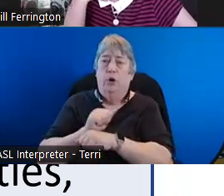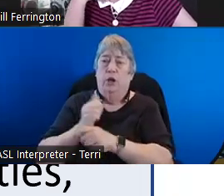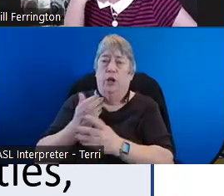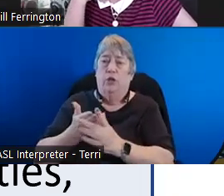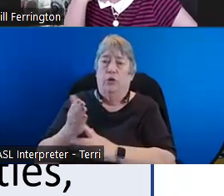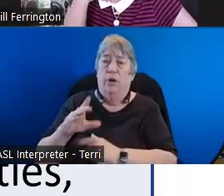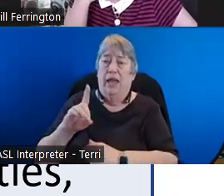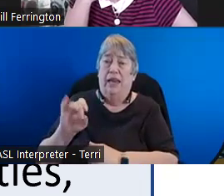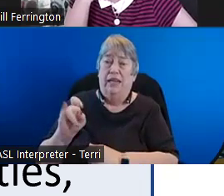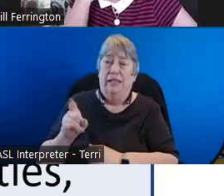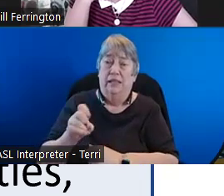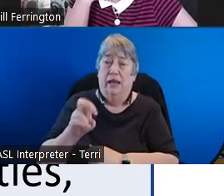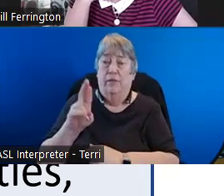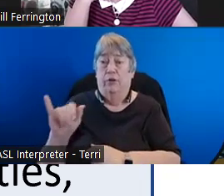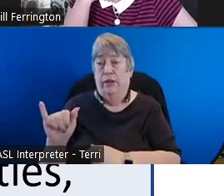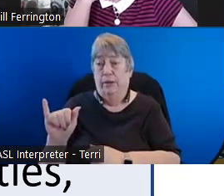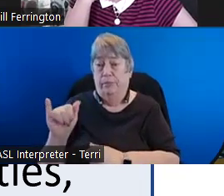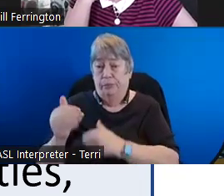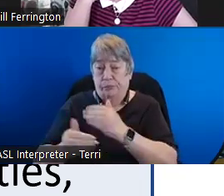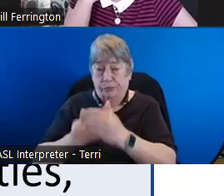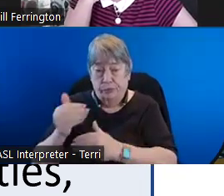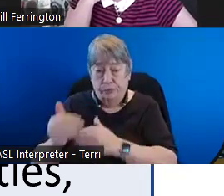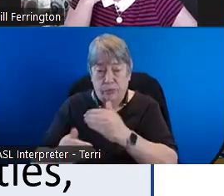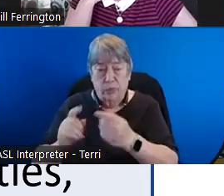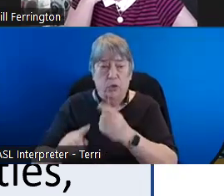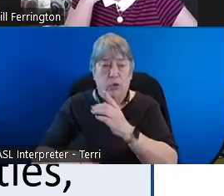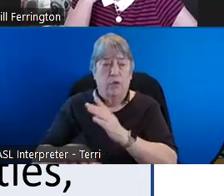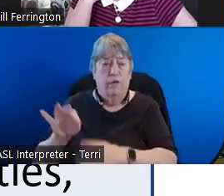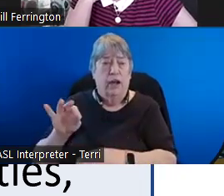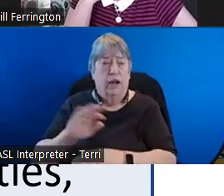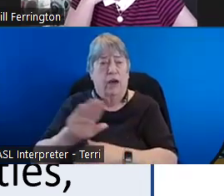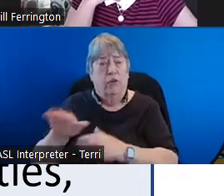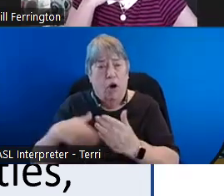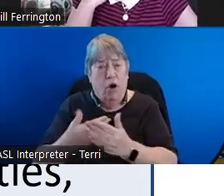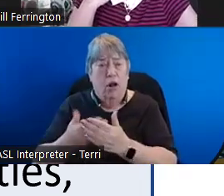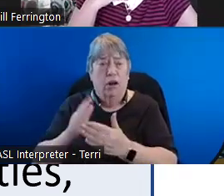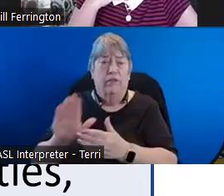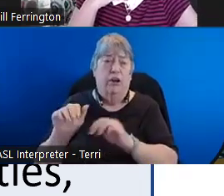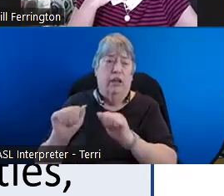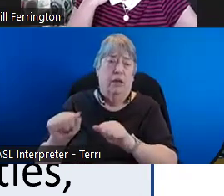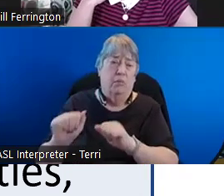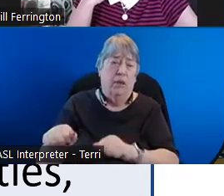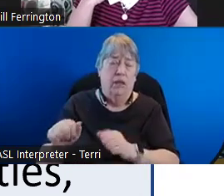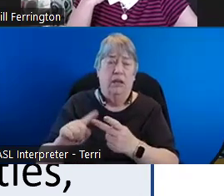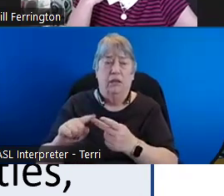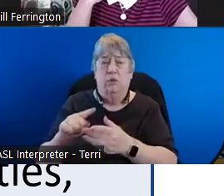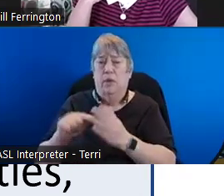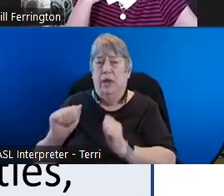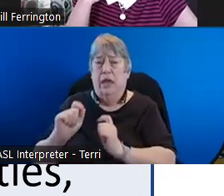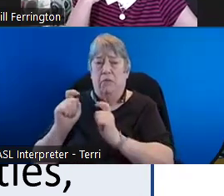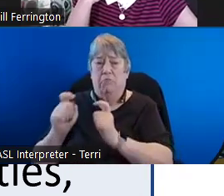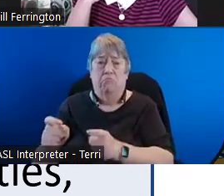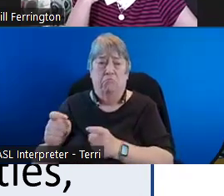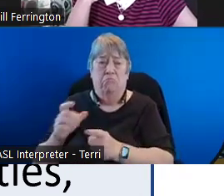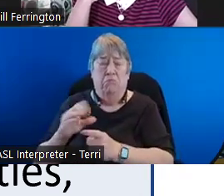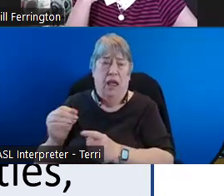uncover talents, capabilities, contributions, and conditions for success. Sometimes in a discovery process, we're very much learning